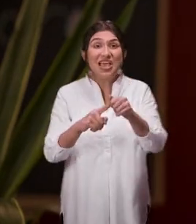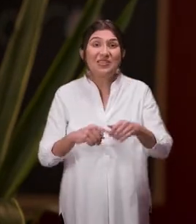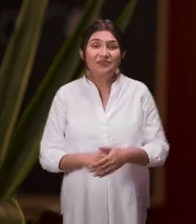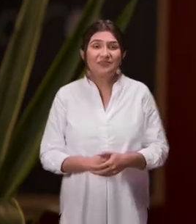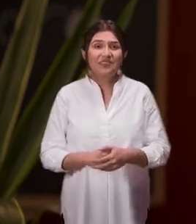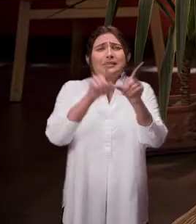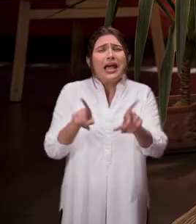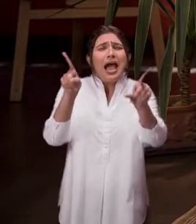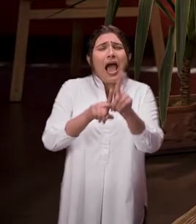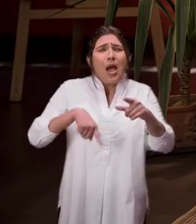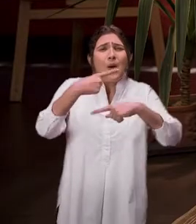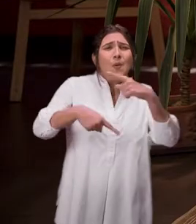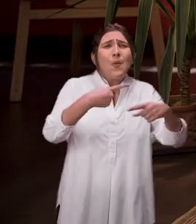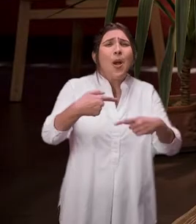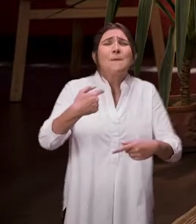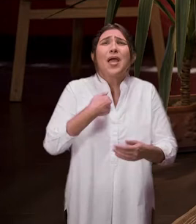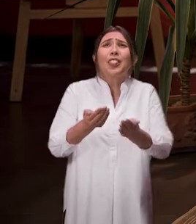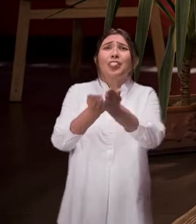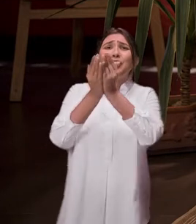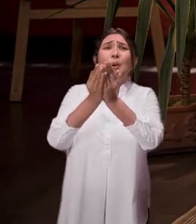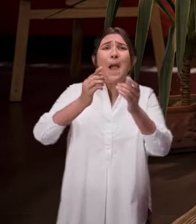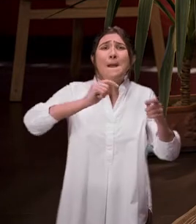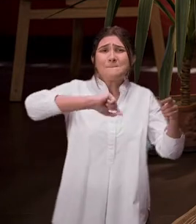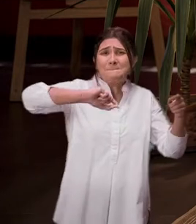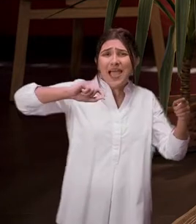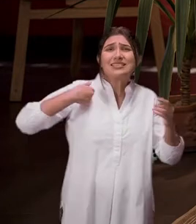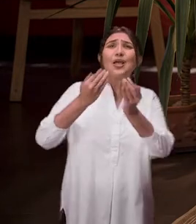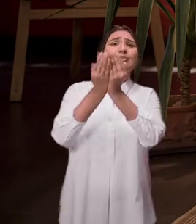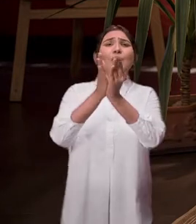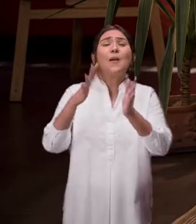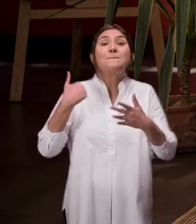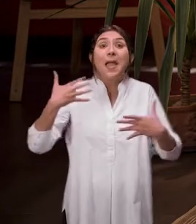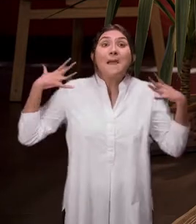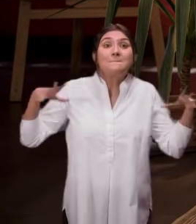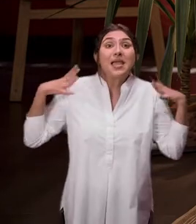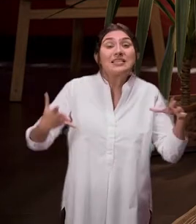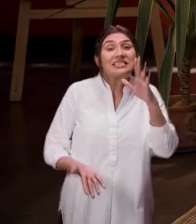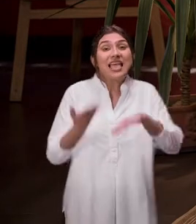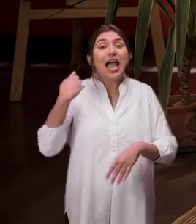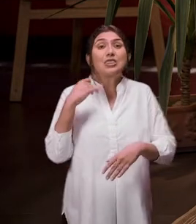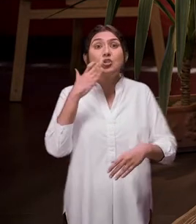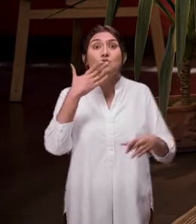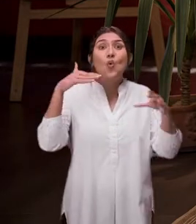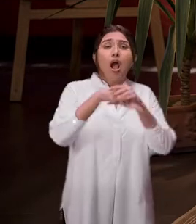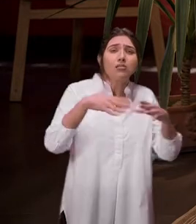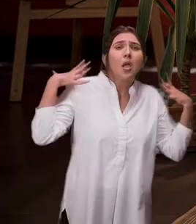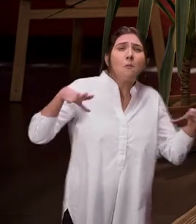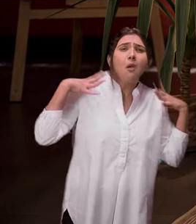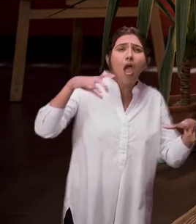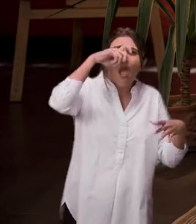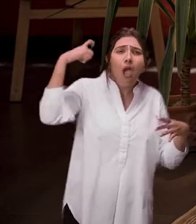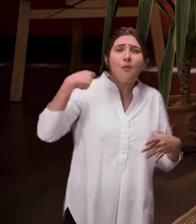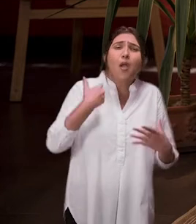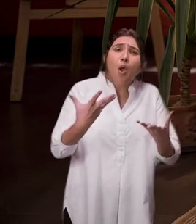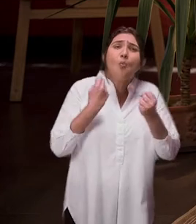as equals. Over the next few years, instead of wishing for a magic pencil every night, I worked hard in school